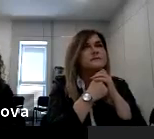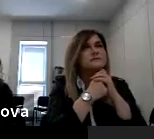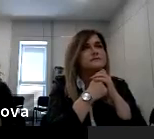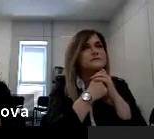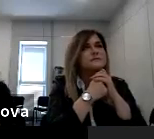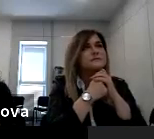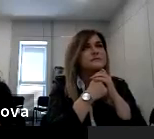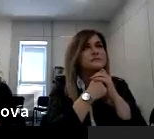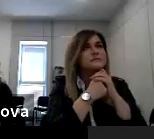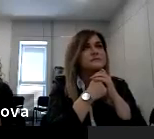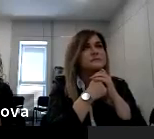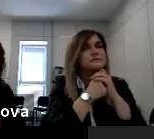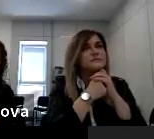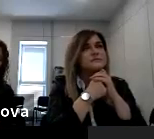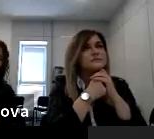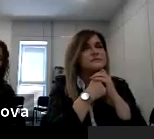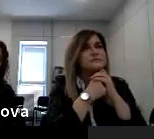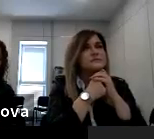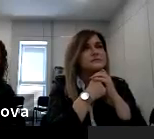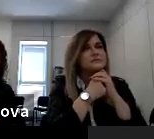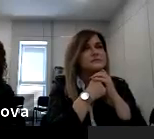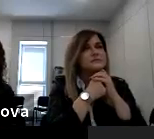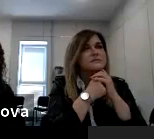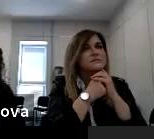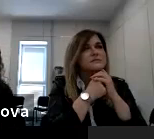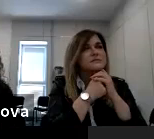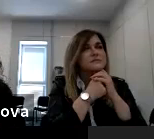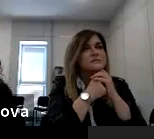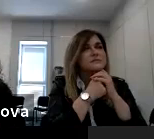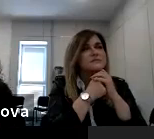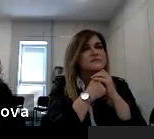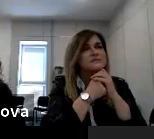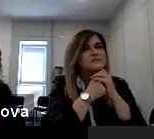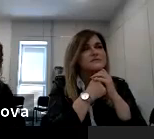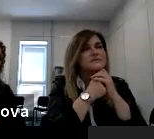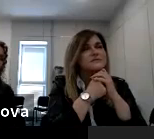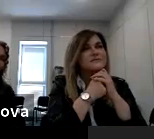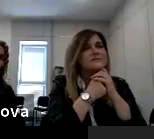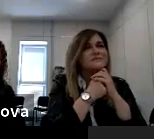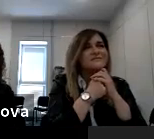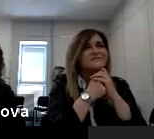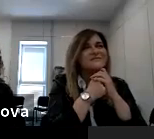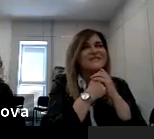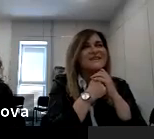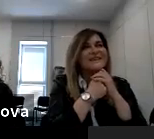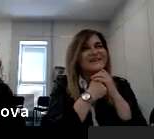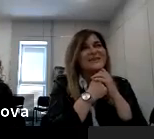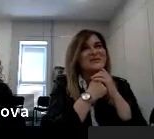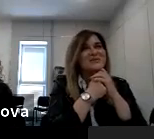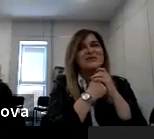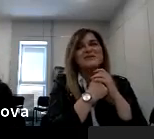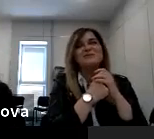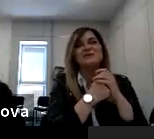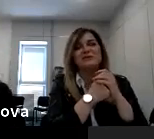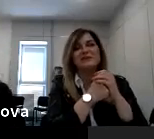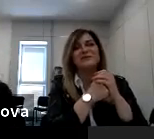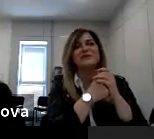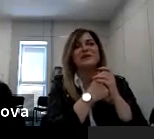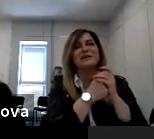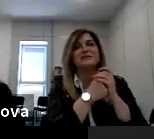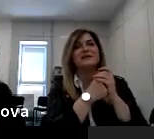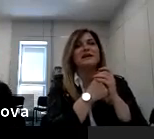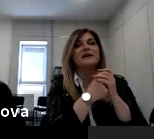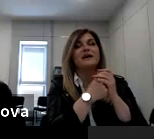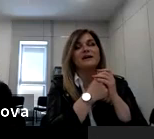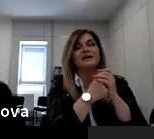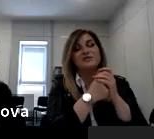make a new line ground that will be more cheaper than it is now. Cheaper is a bad word. I don't